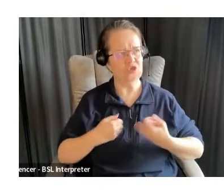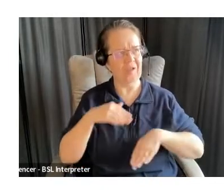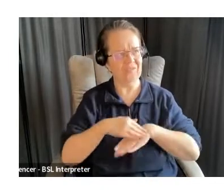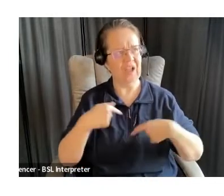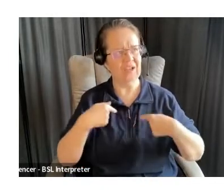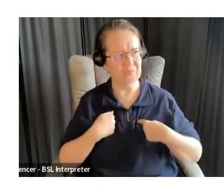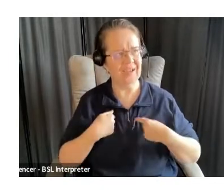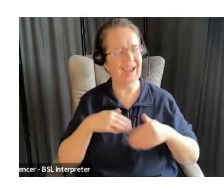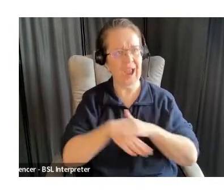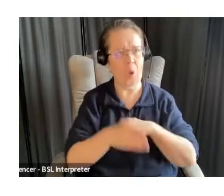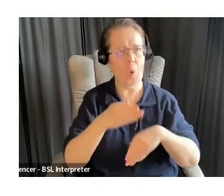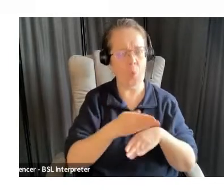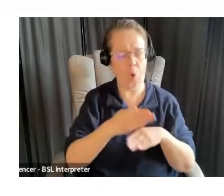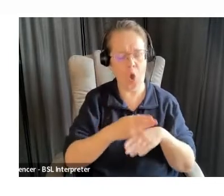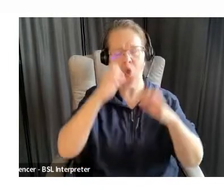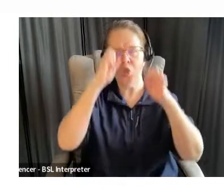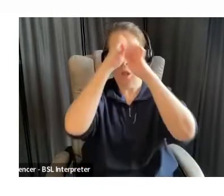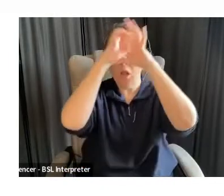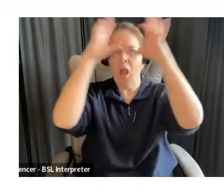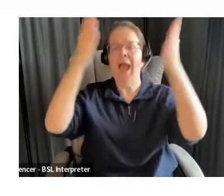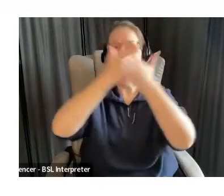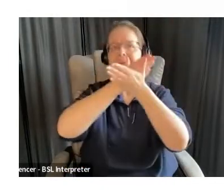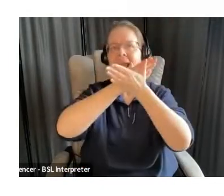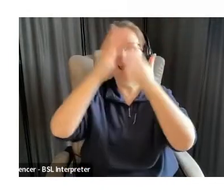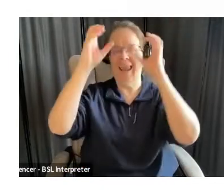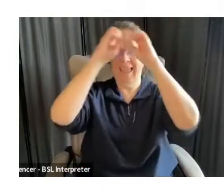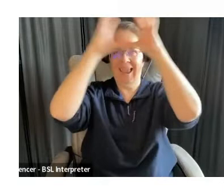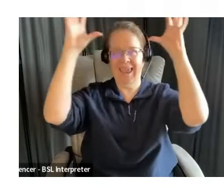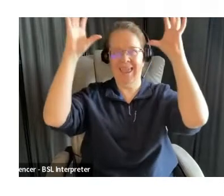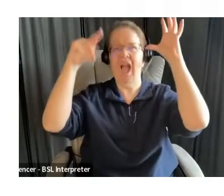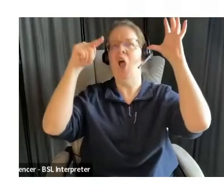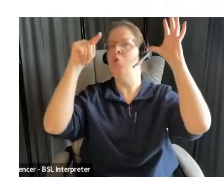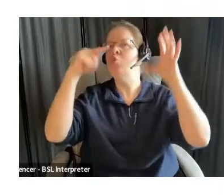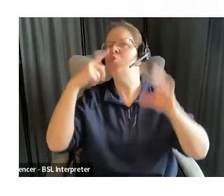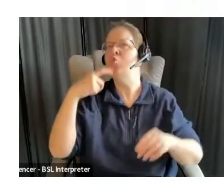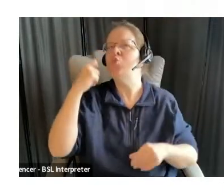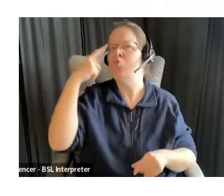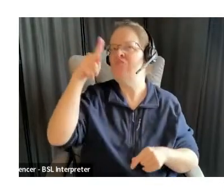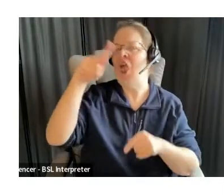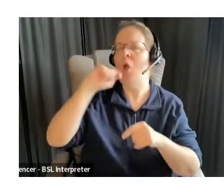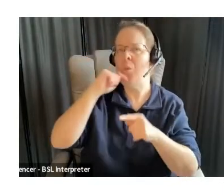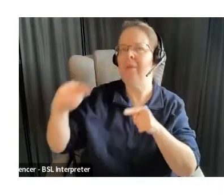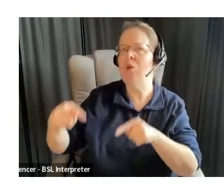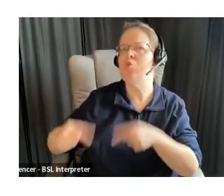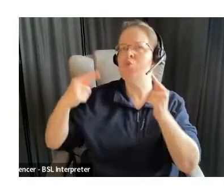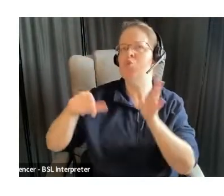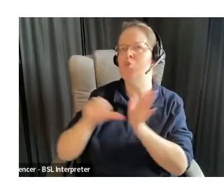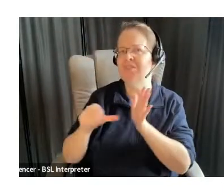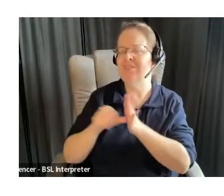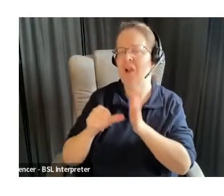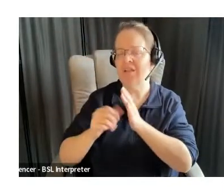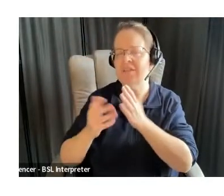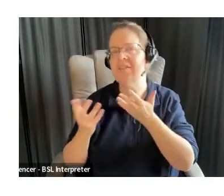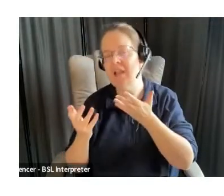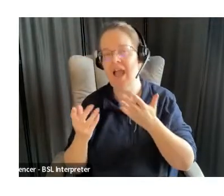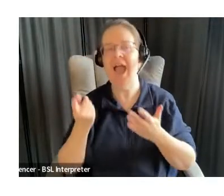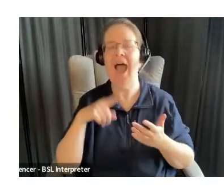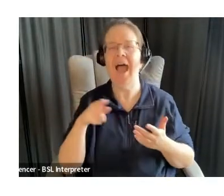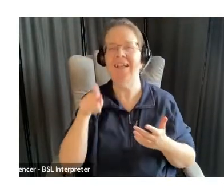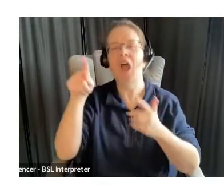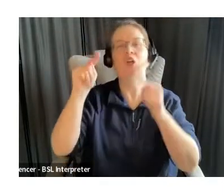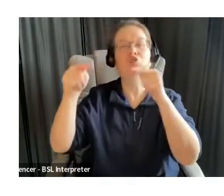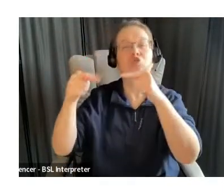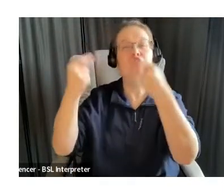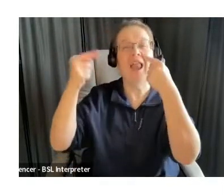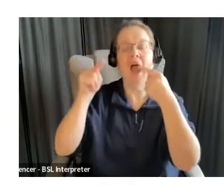of work will really help you understand what challenges you may face, but also what supports